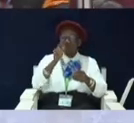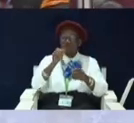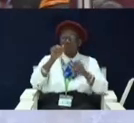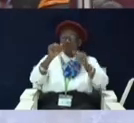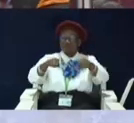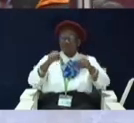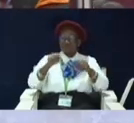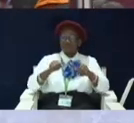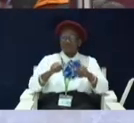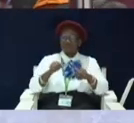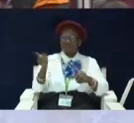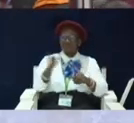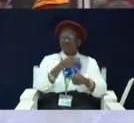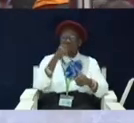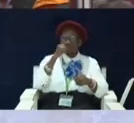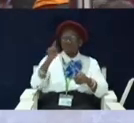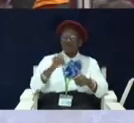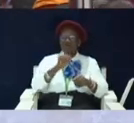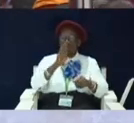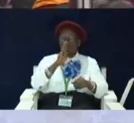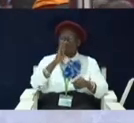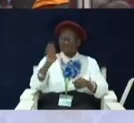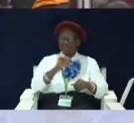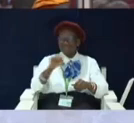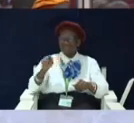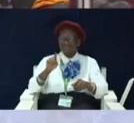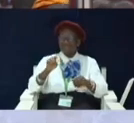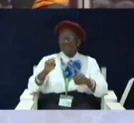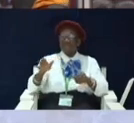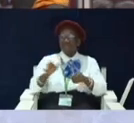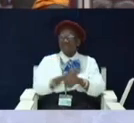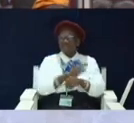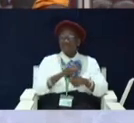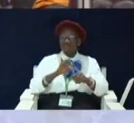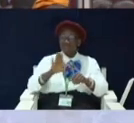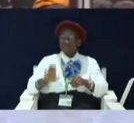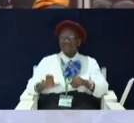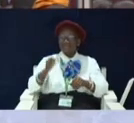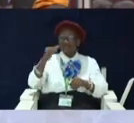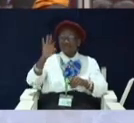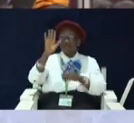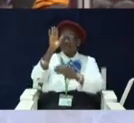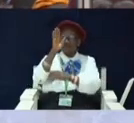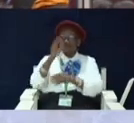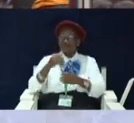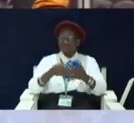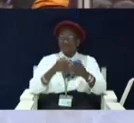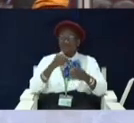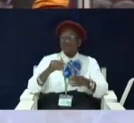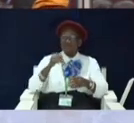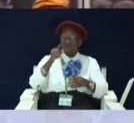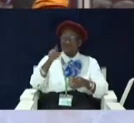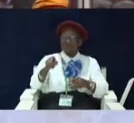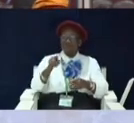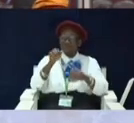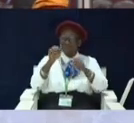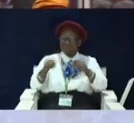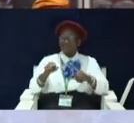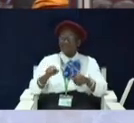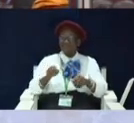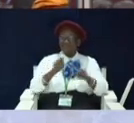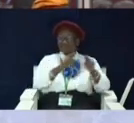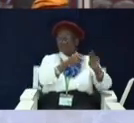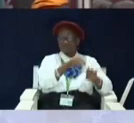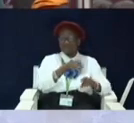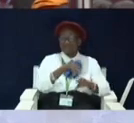You must be a true child of God before you can look at me and say, hey, that's my daddy. Oni lati je